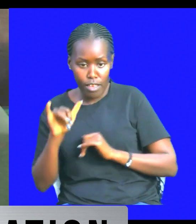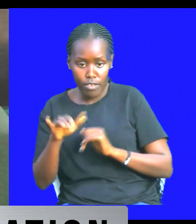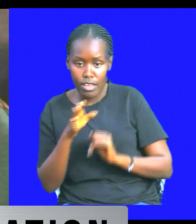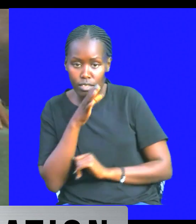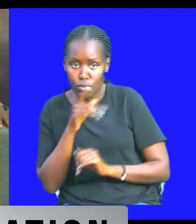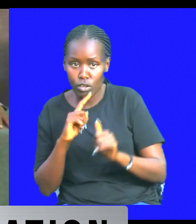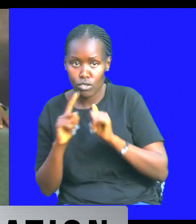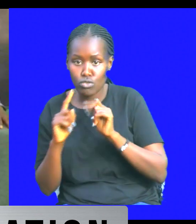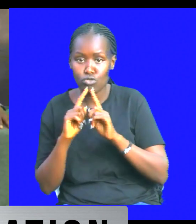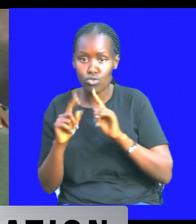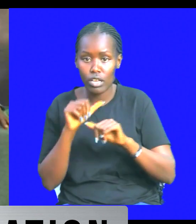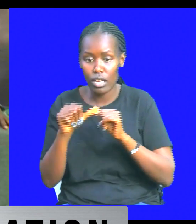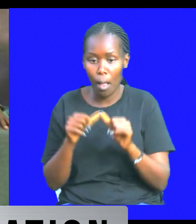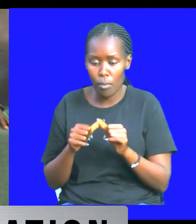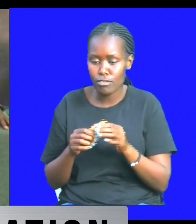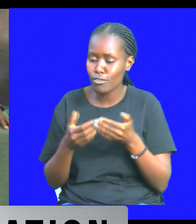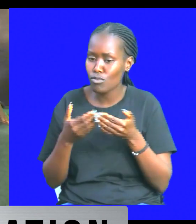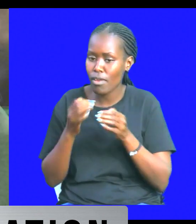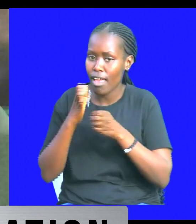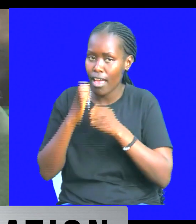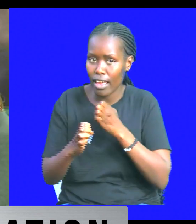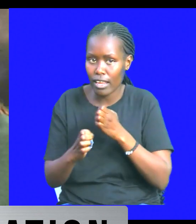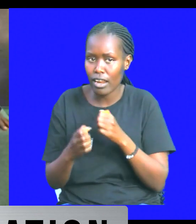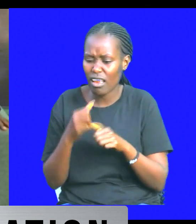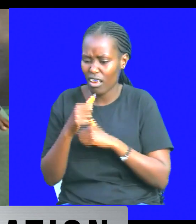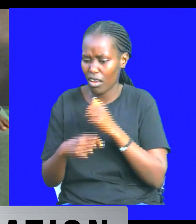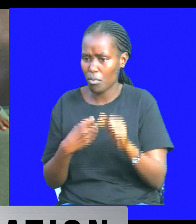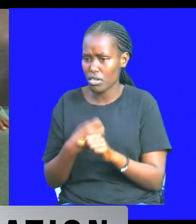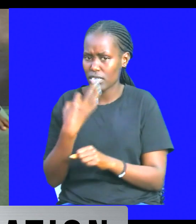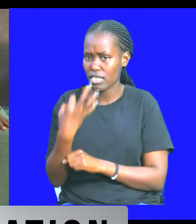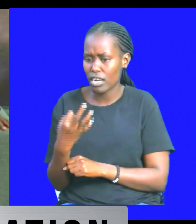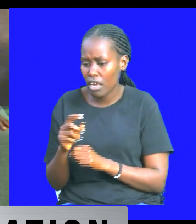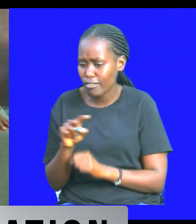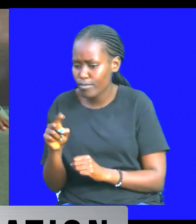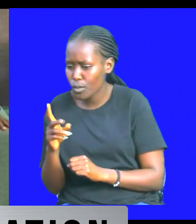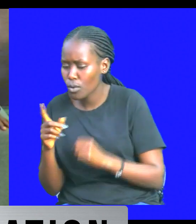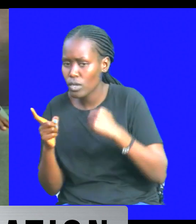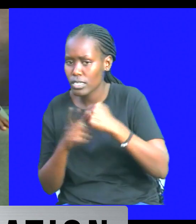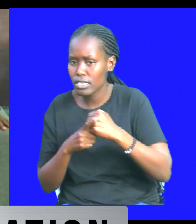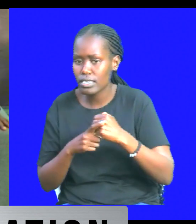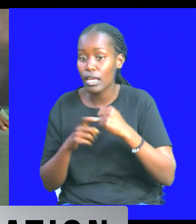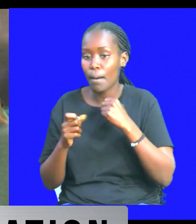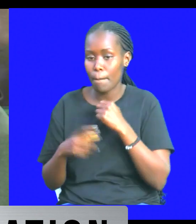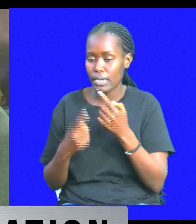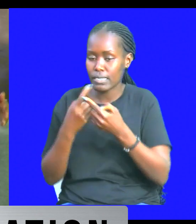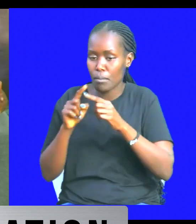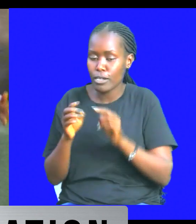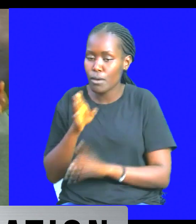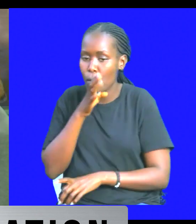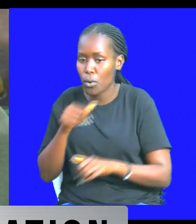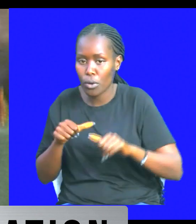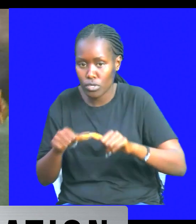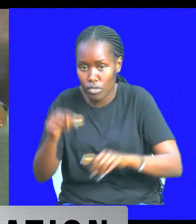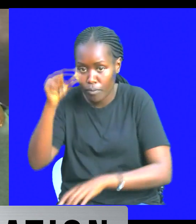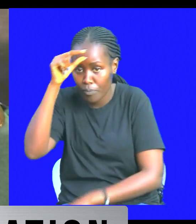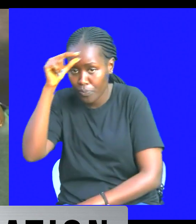should have ended in 3 to 6 months. So really, when you end up having a situation that the borrowing continues, and this government has been said to